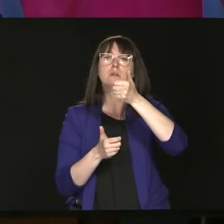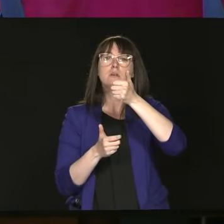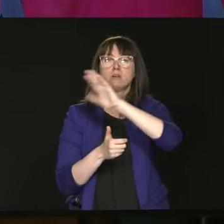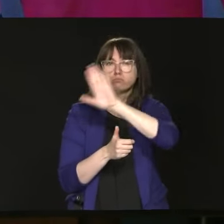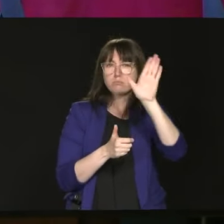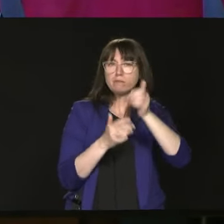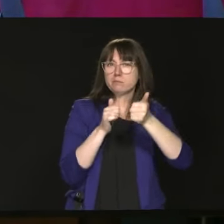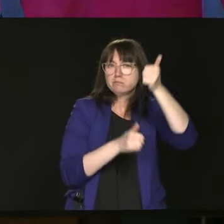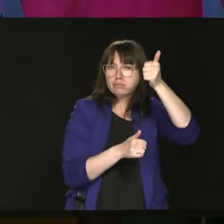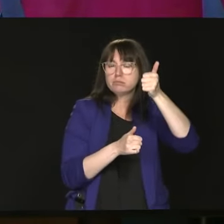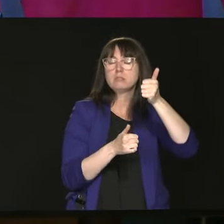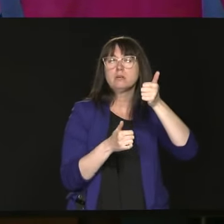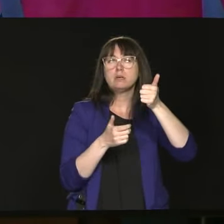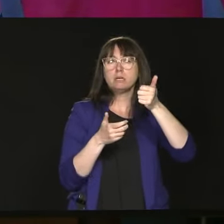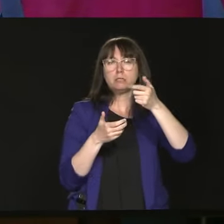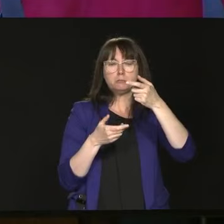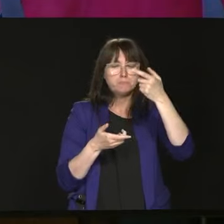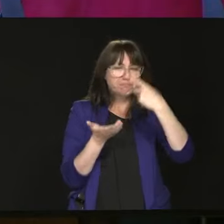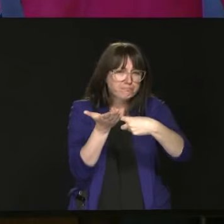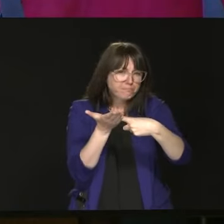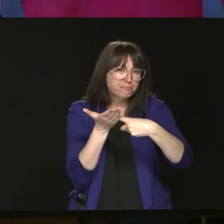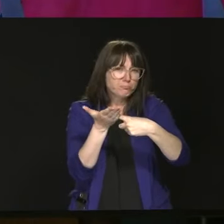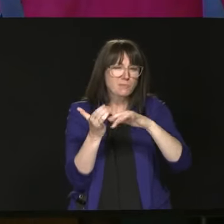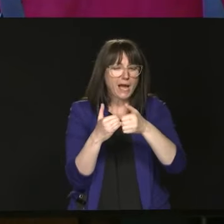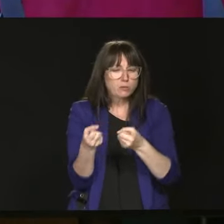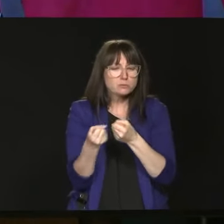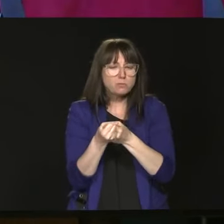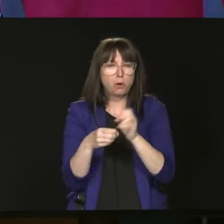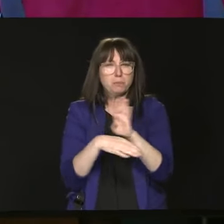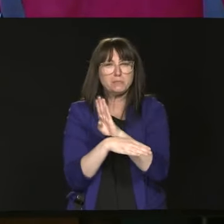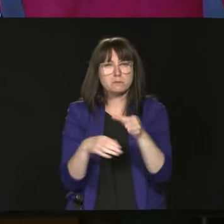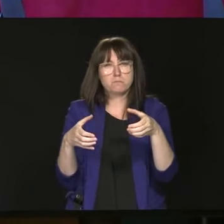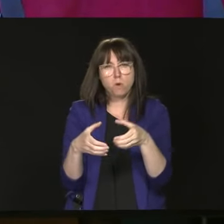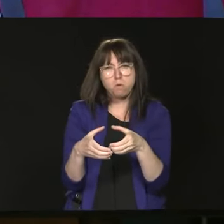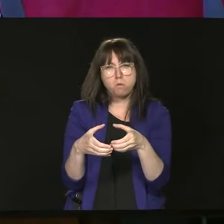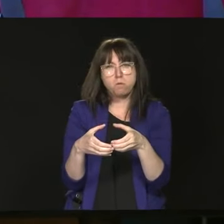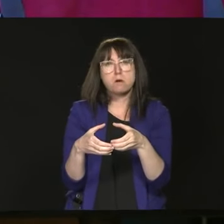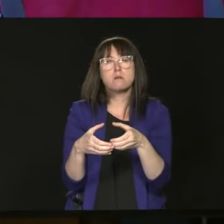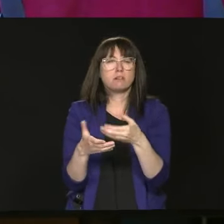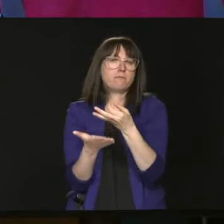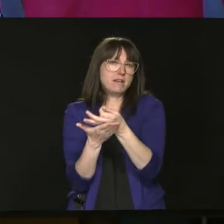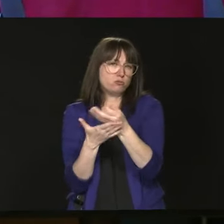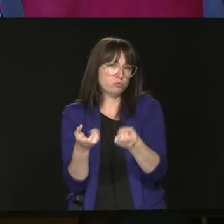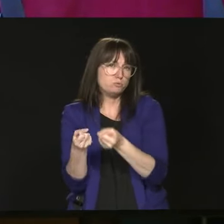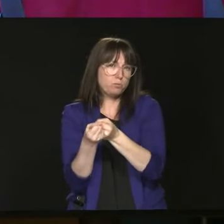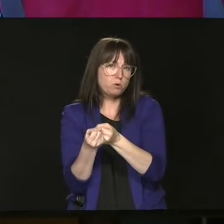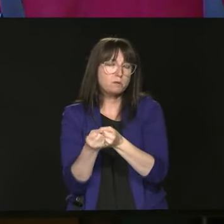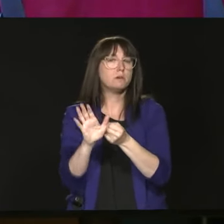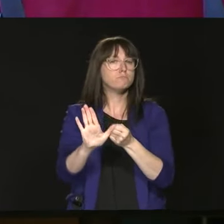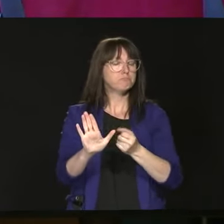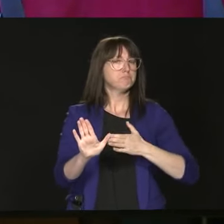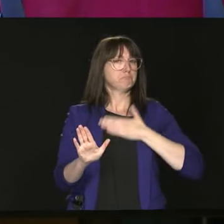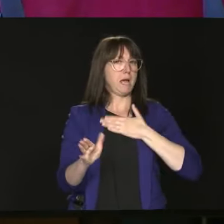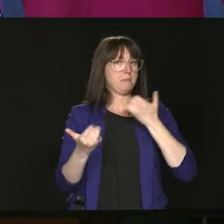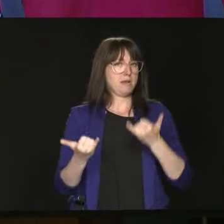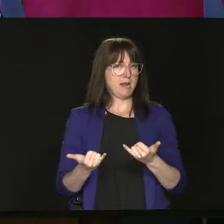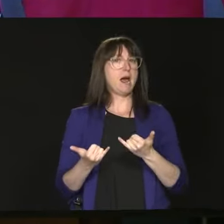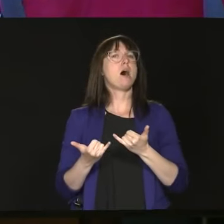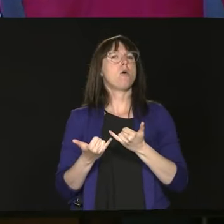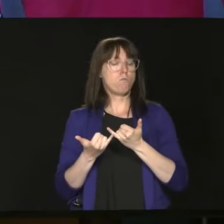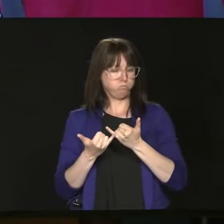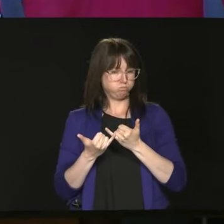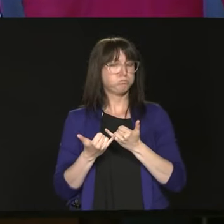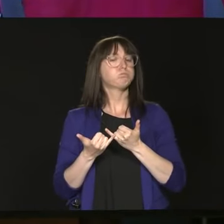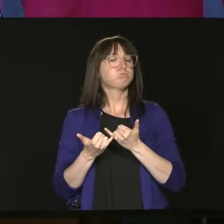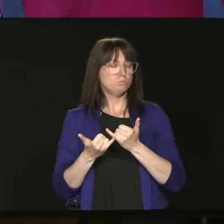significant relief to struggling small businesses. And I'm pleased to say that we now have agreements in principle with all of the territories